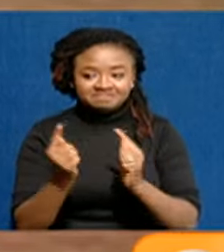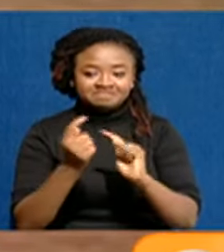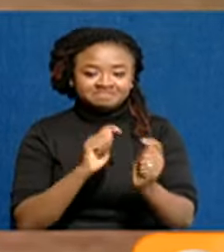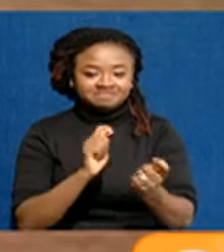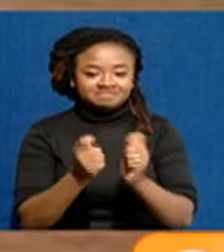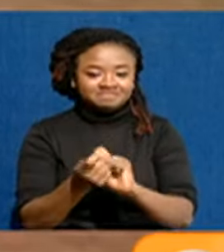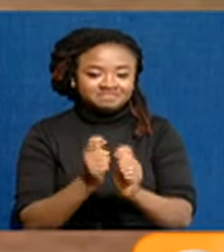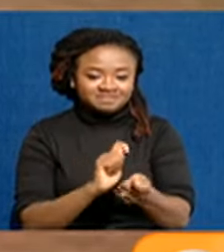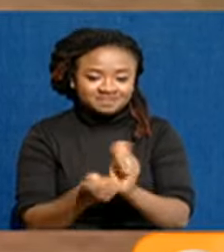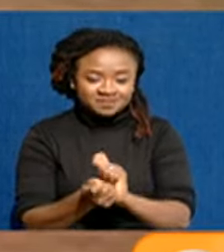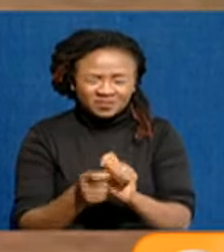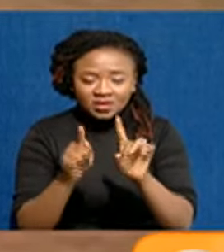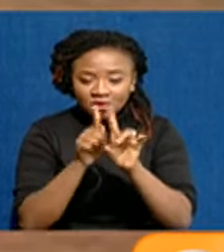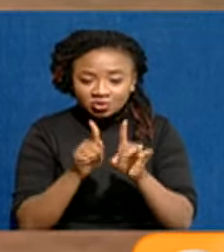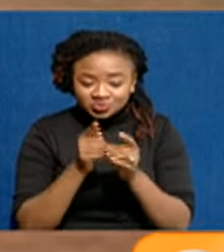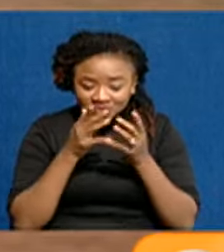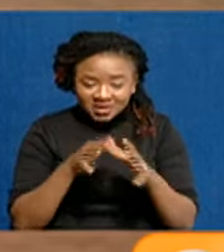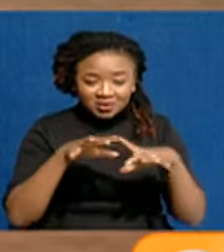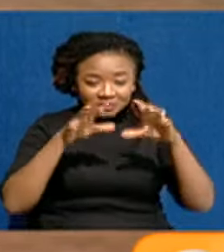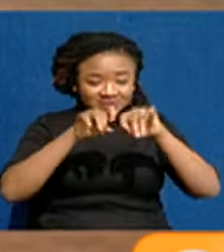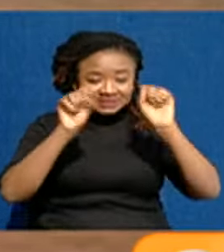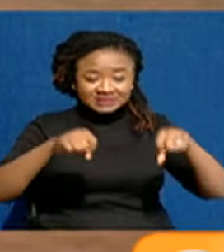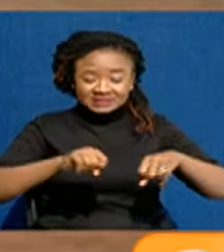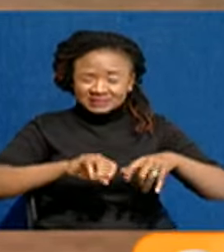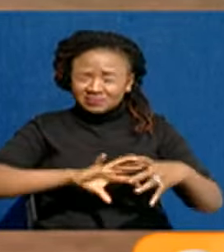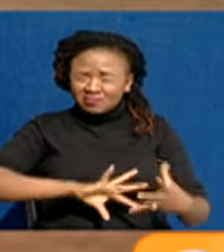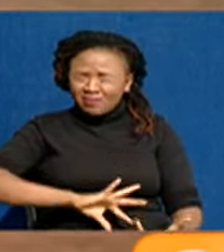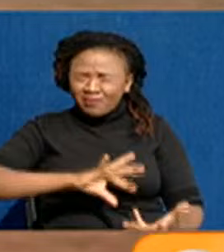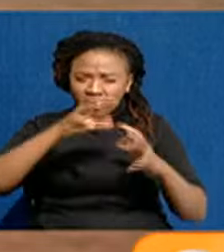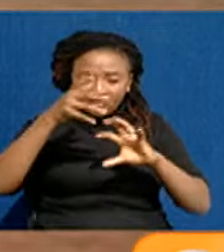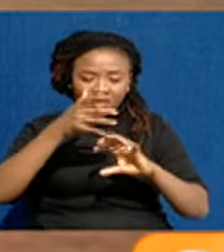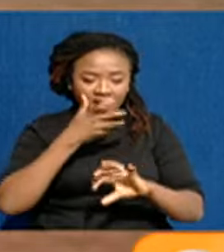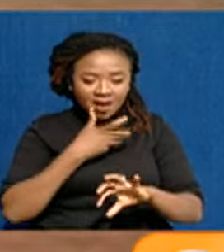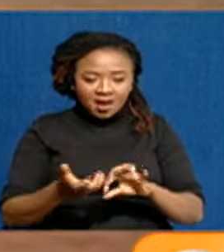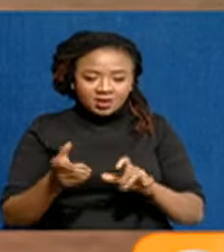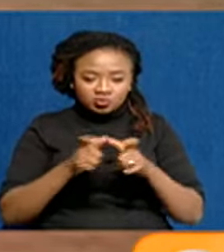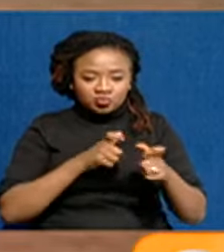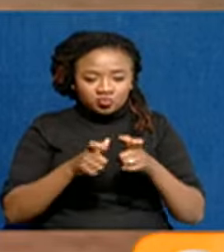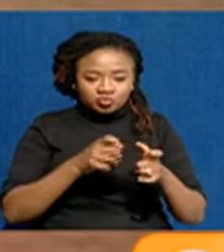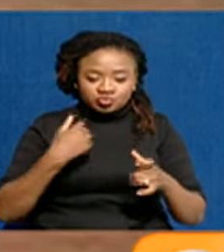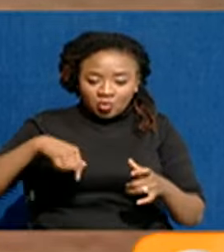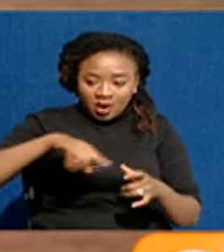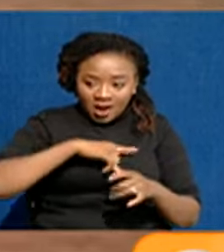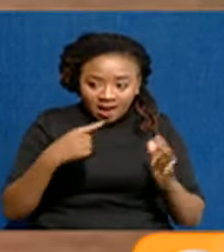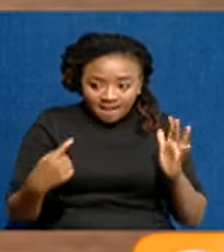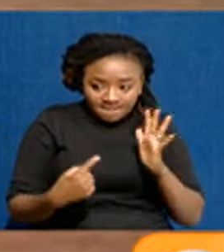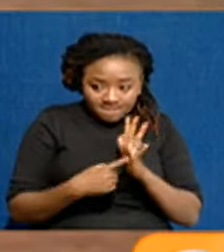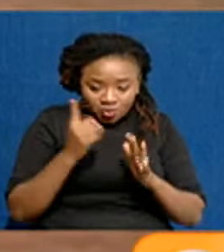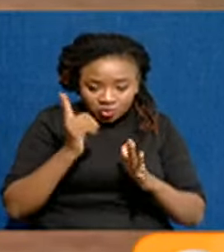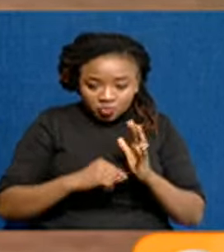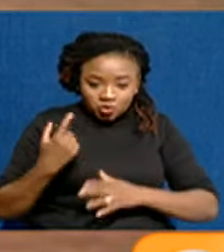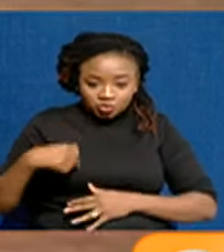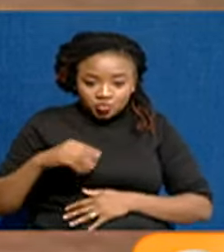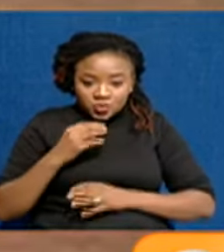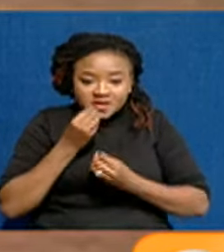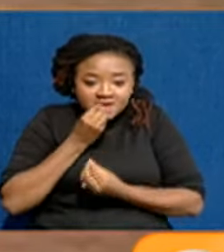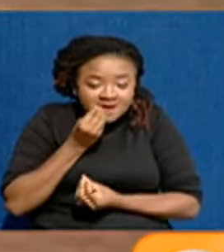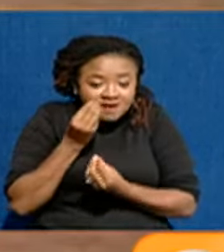systems are very chaotic. They are not easy to predict. Okay. So what we say is that we provide forecast